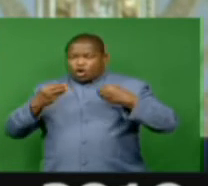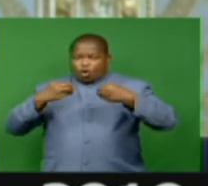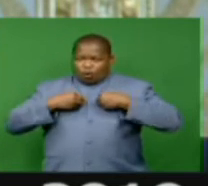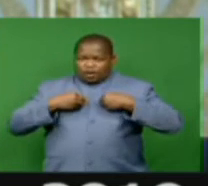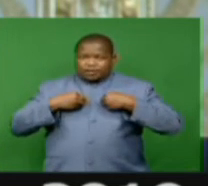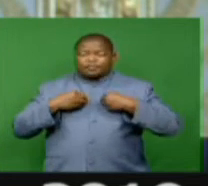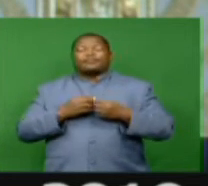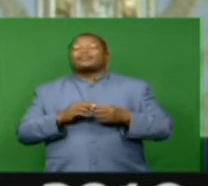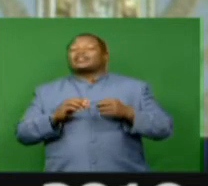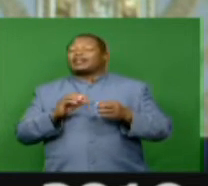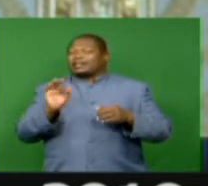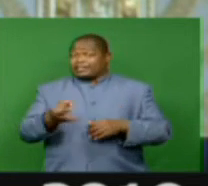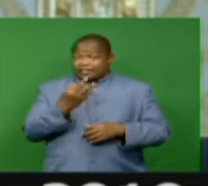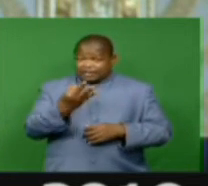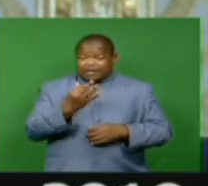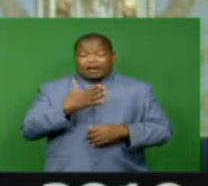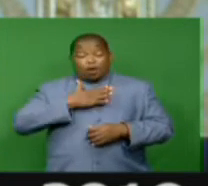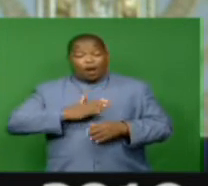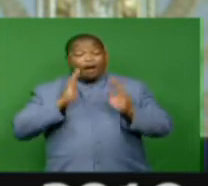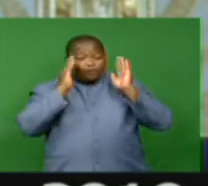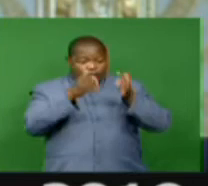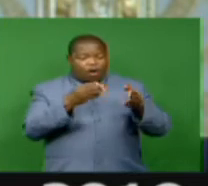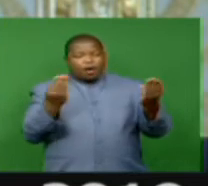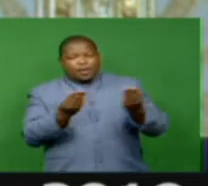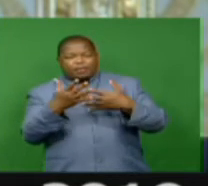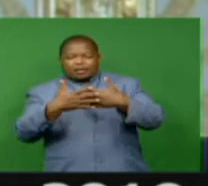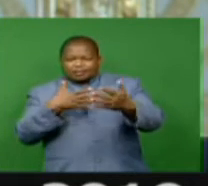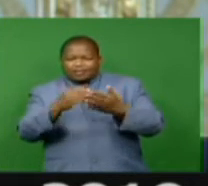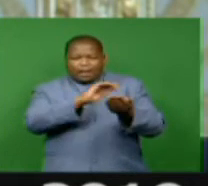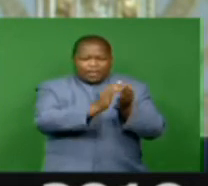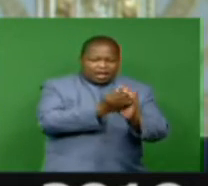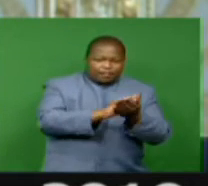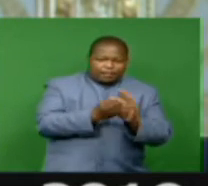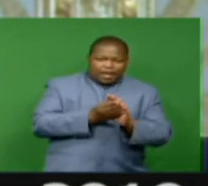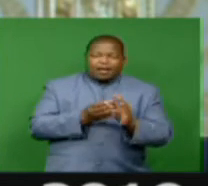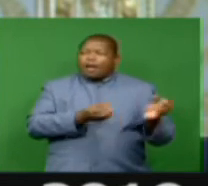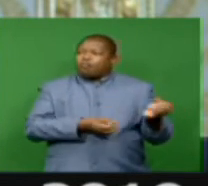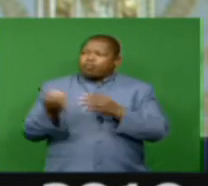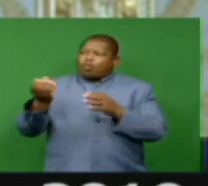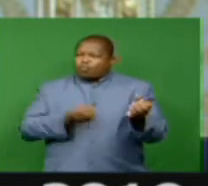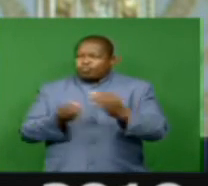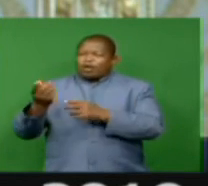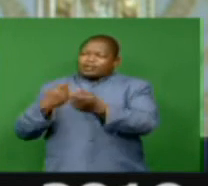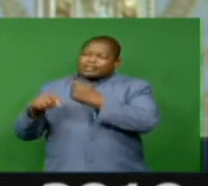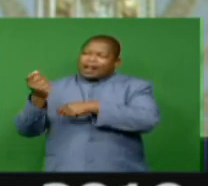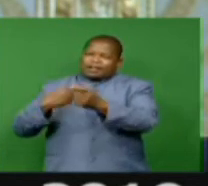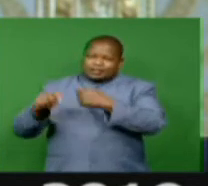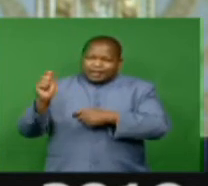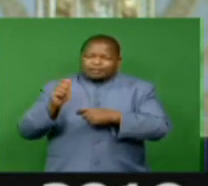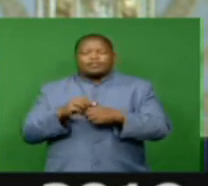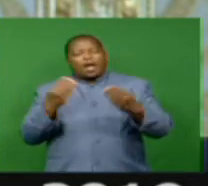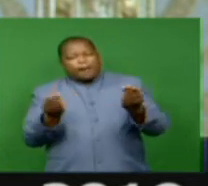also as producers, exporters, and innovators, and in that way,